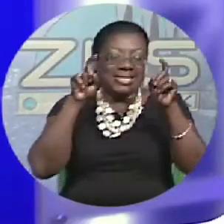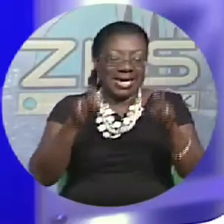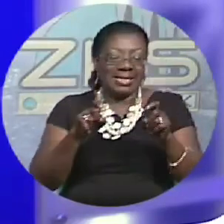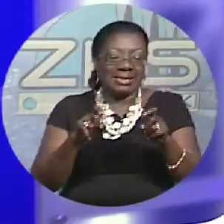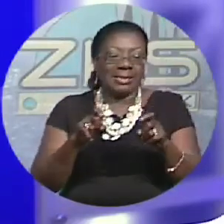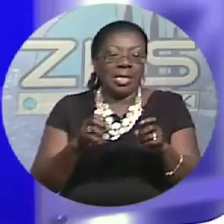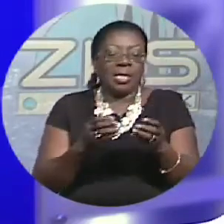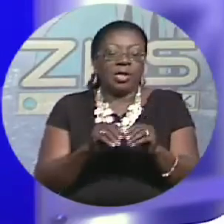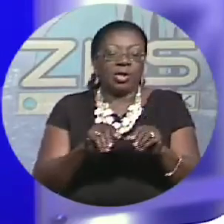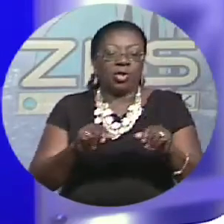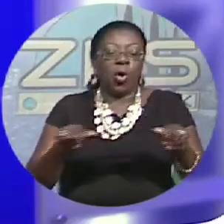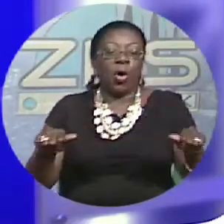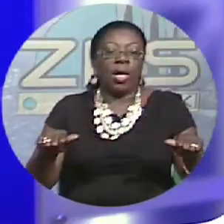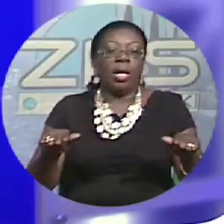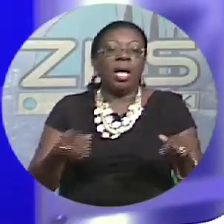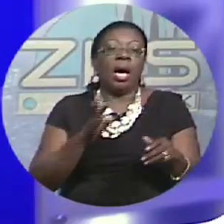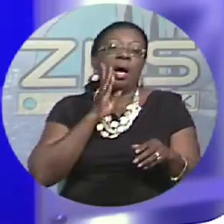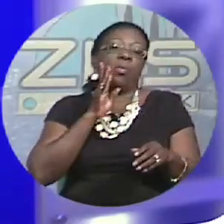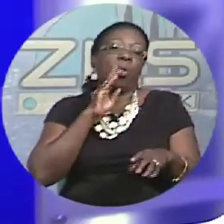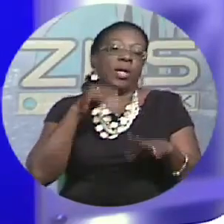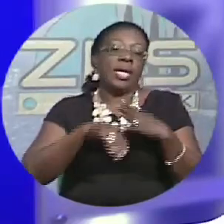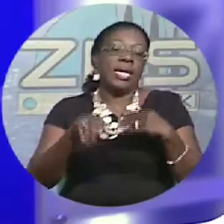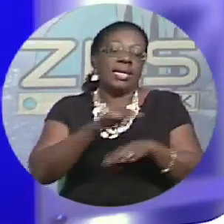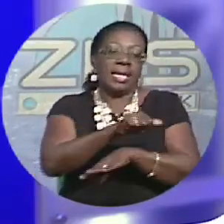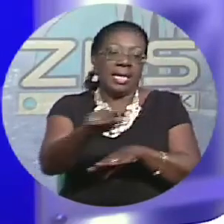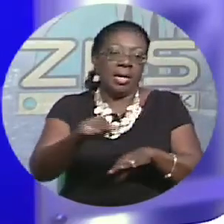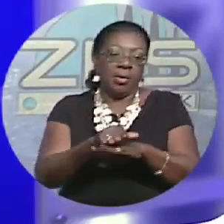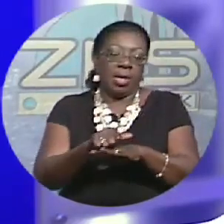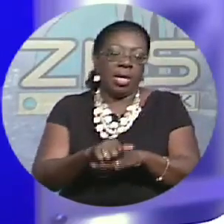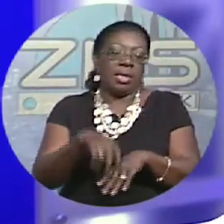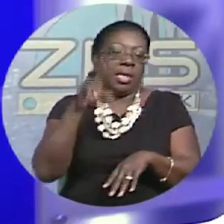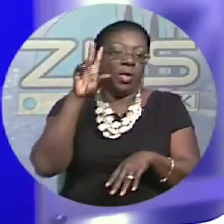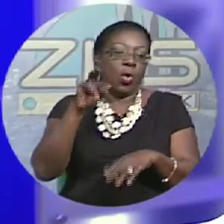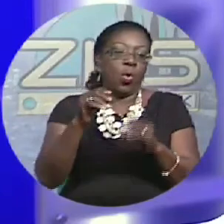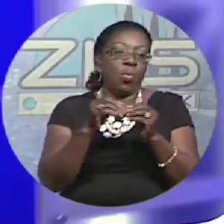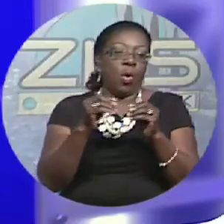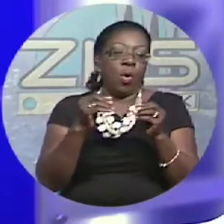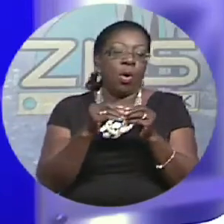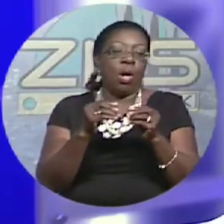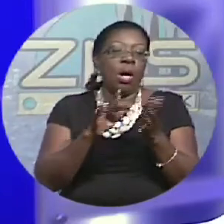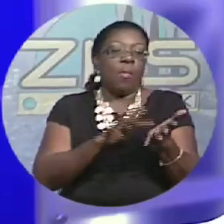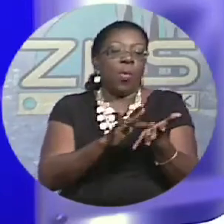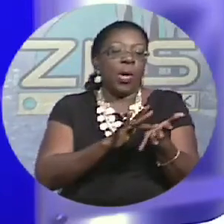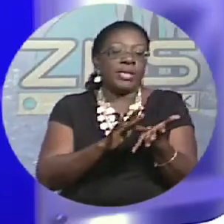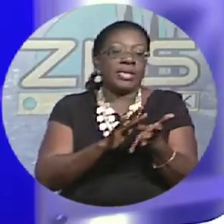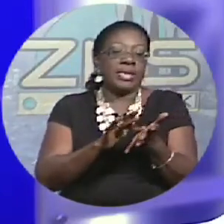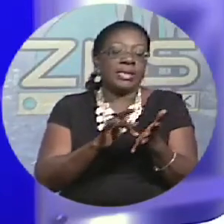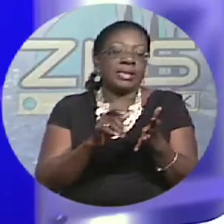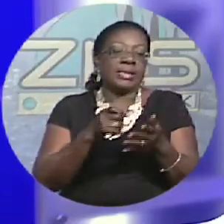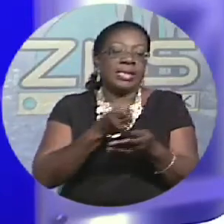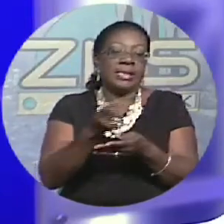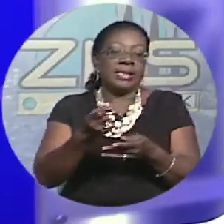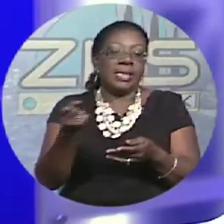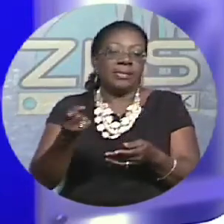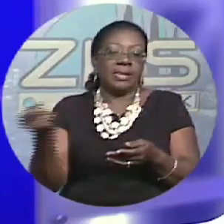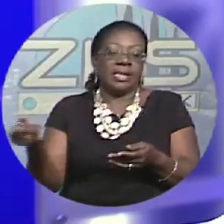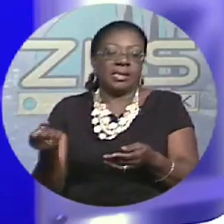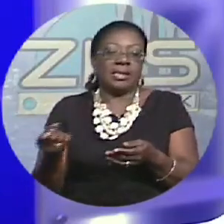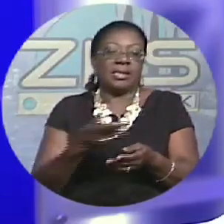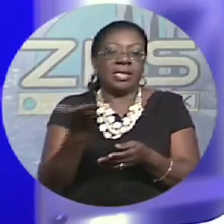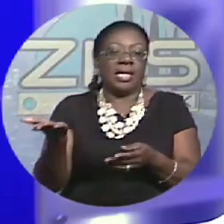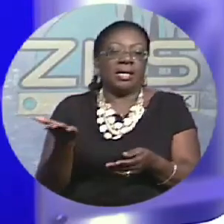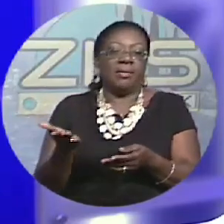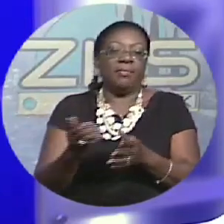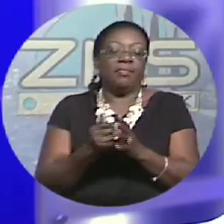the spill have confirmed that there are no free hydrocarbons present in the soil and that the levels of hydrocarbons present in the water table